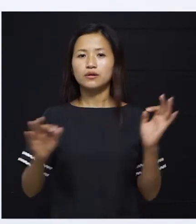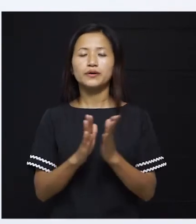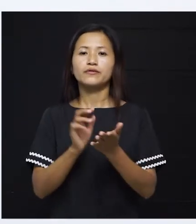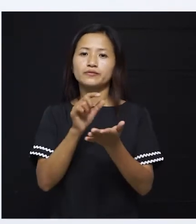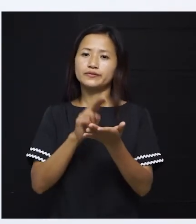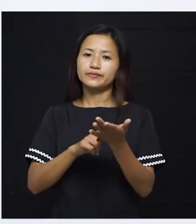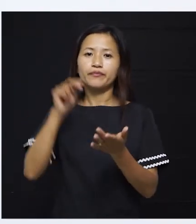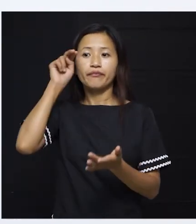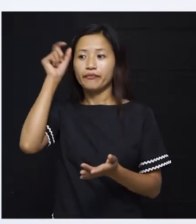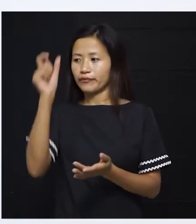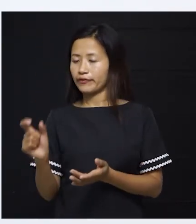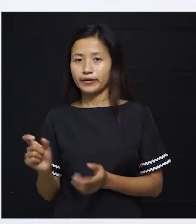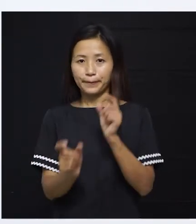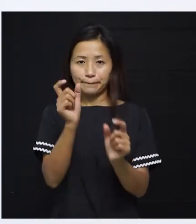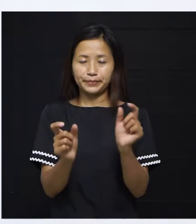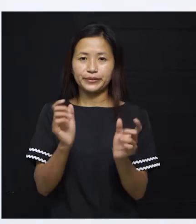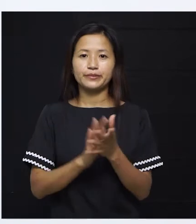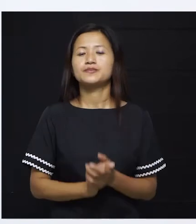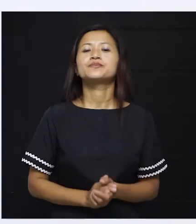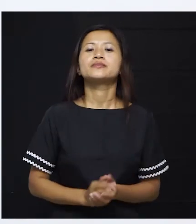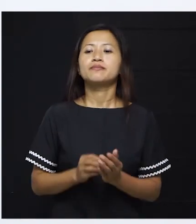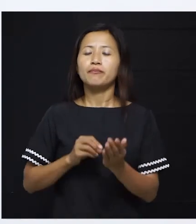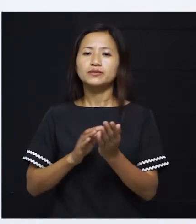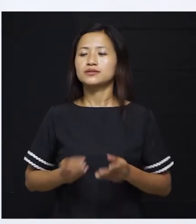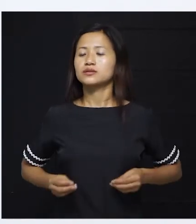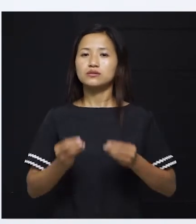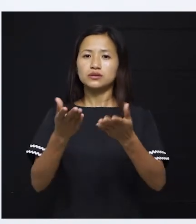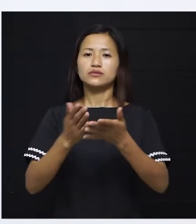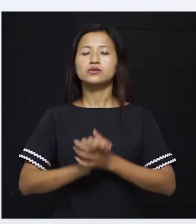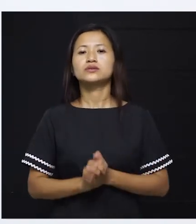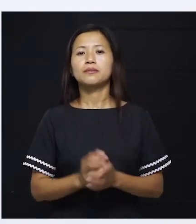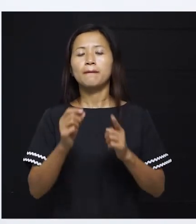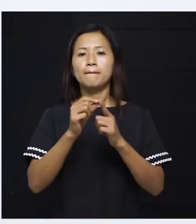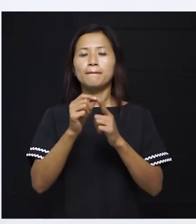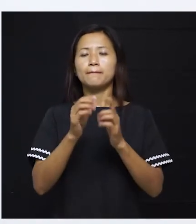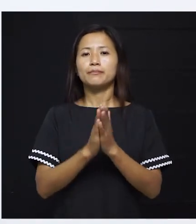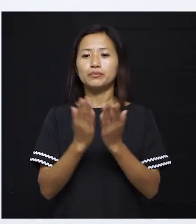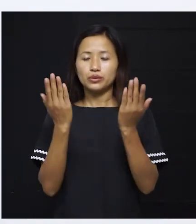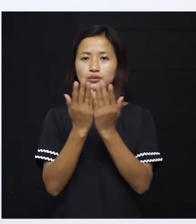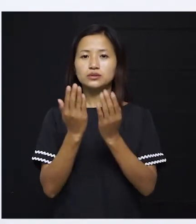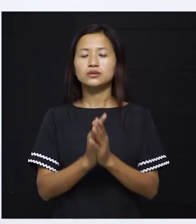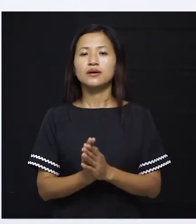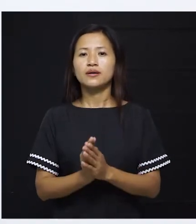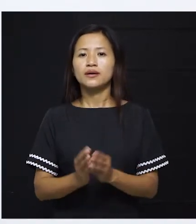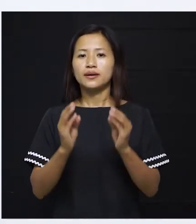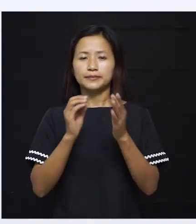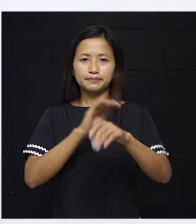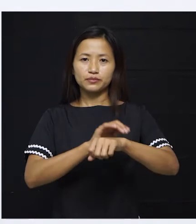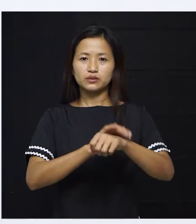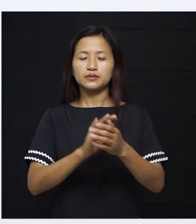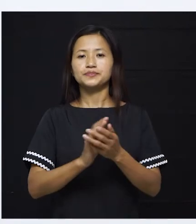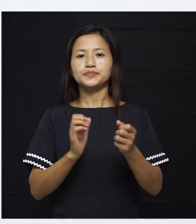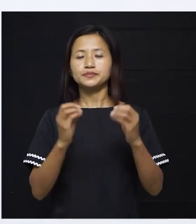Naga people. They have also published some books. Not only those two people, but there were some other British